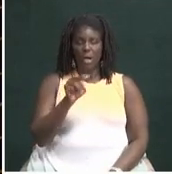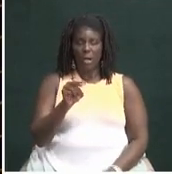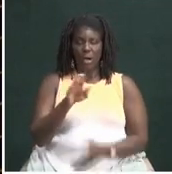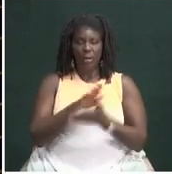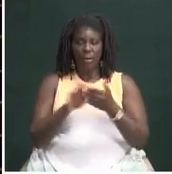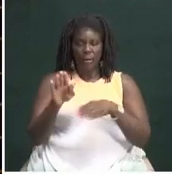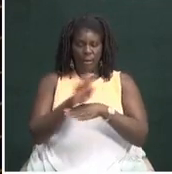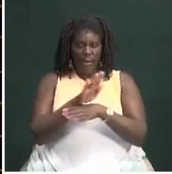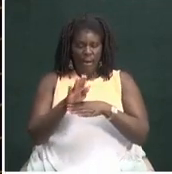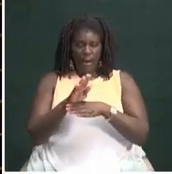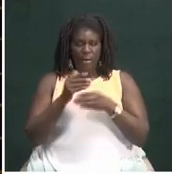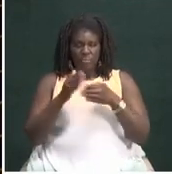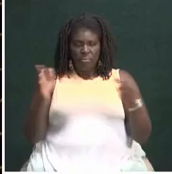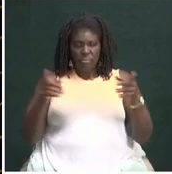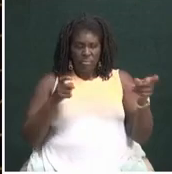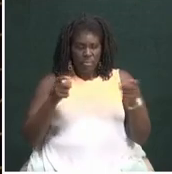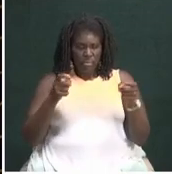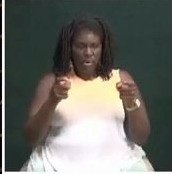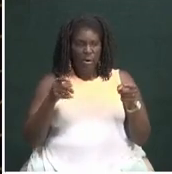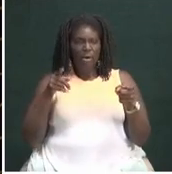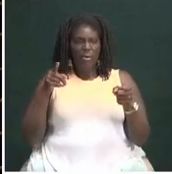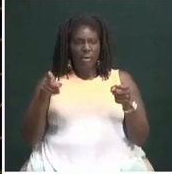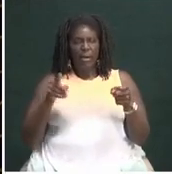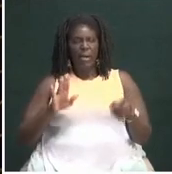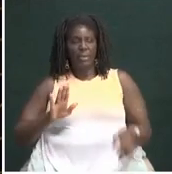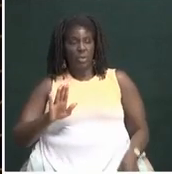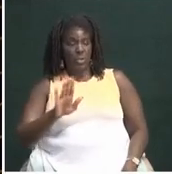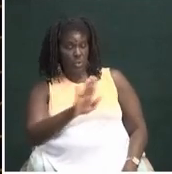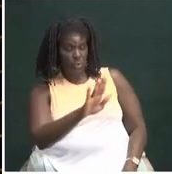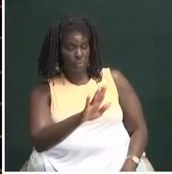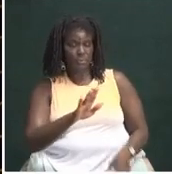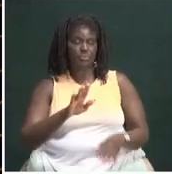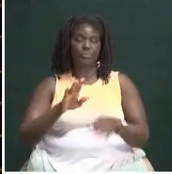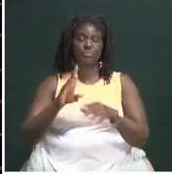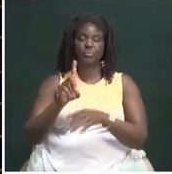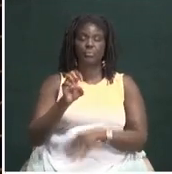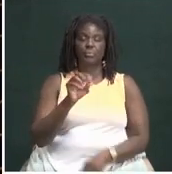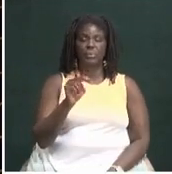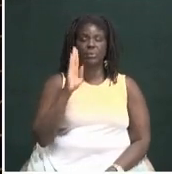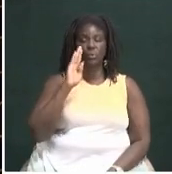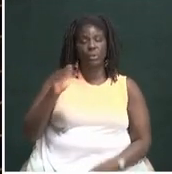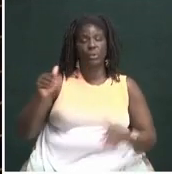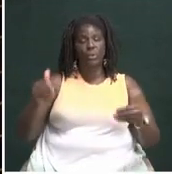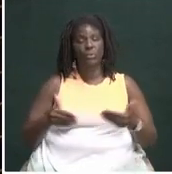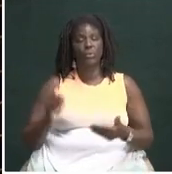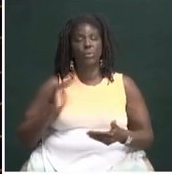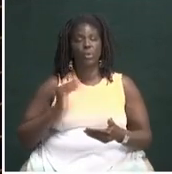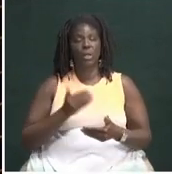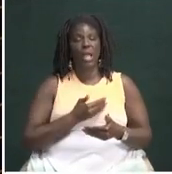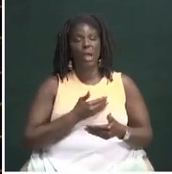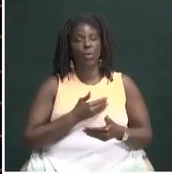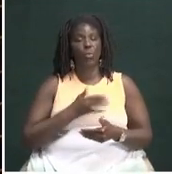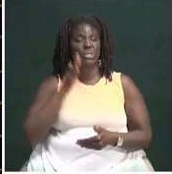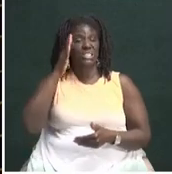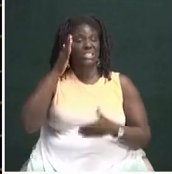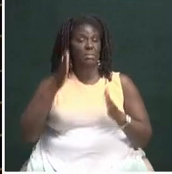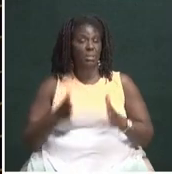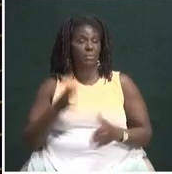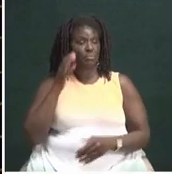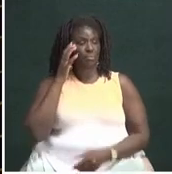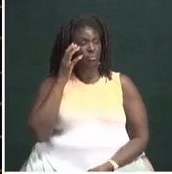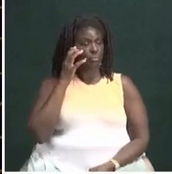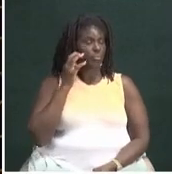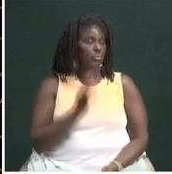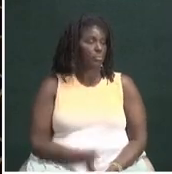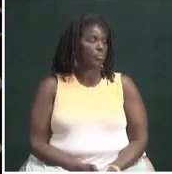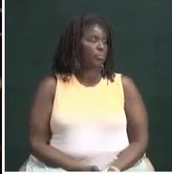College of Business and Public Management. She is your dean, and she's going to introduce our commencement speaker, Dean DePillis.